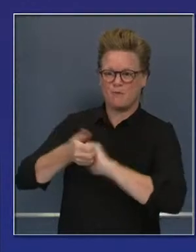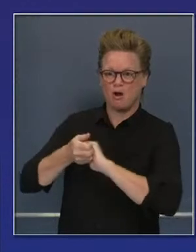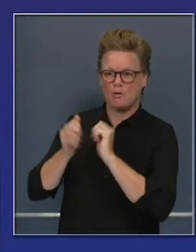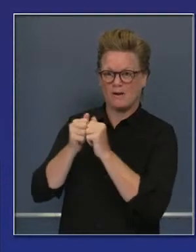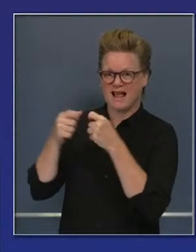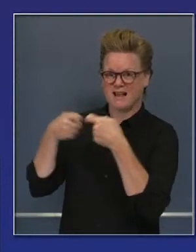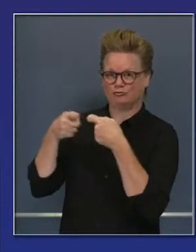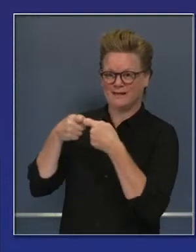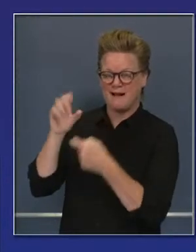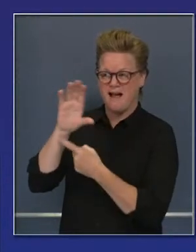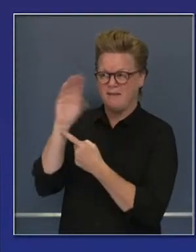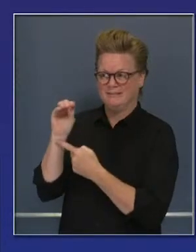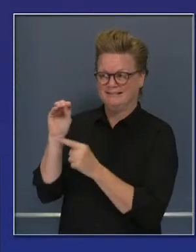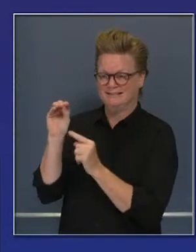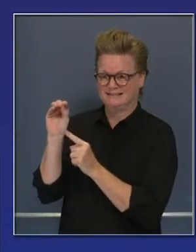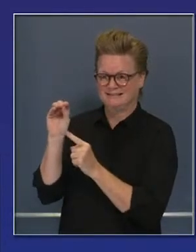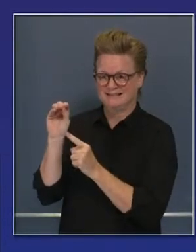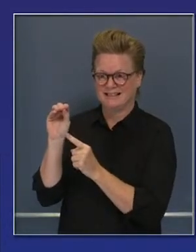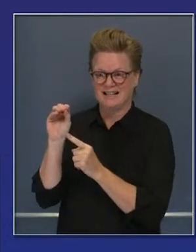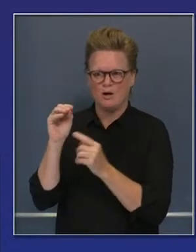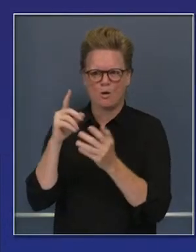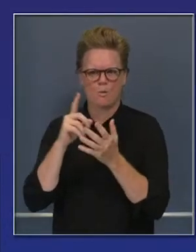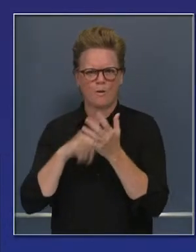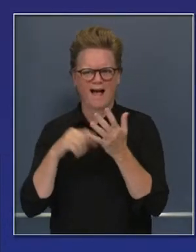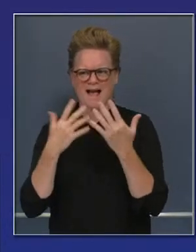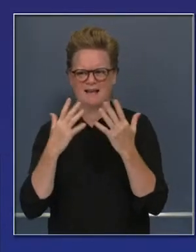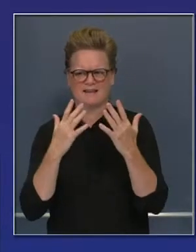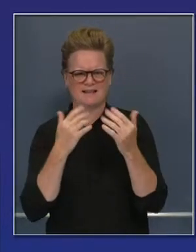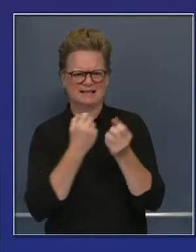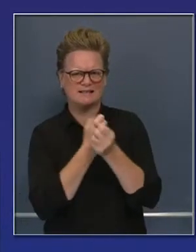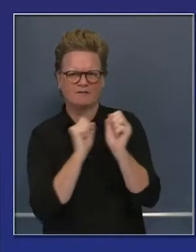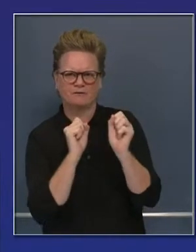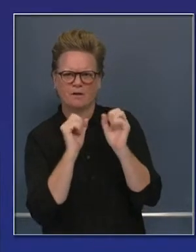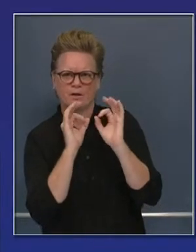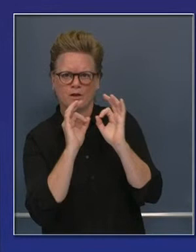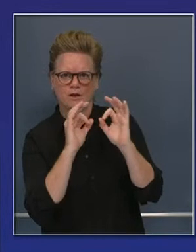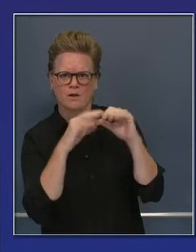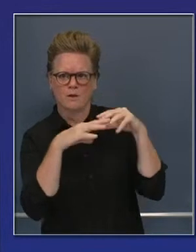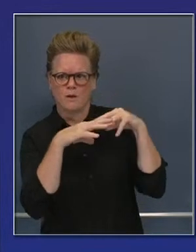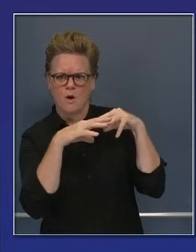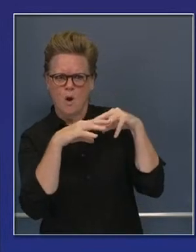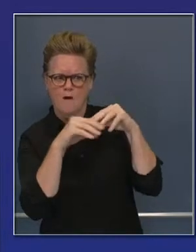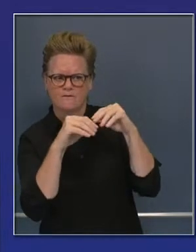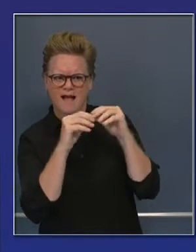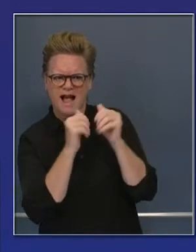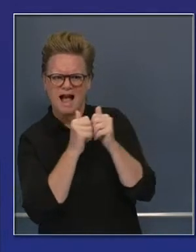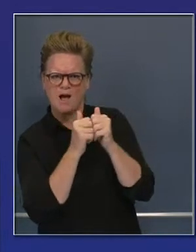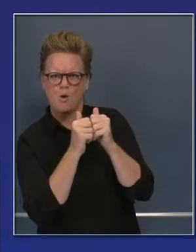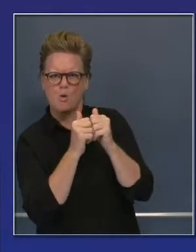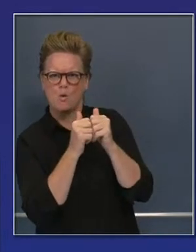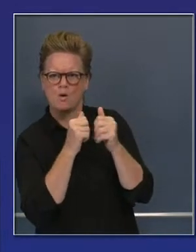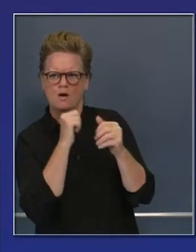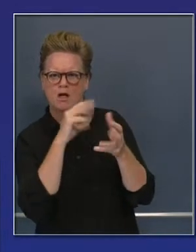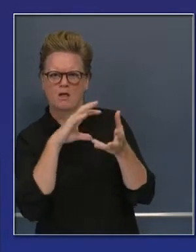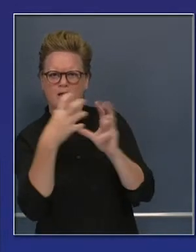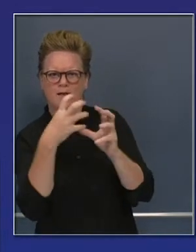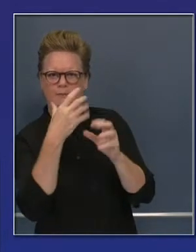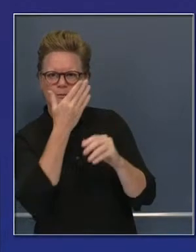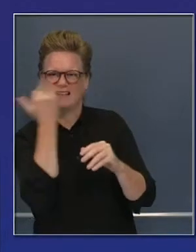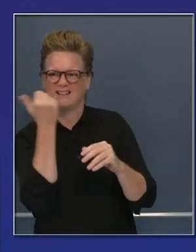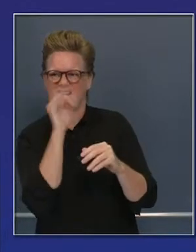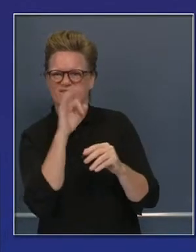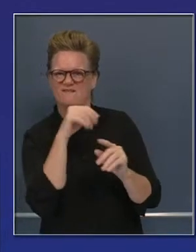determination of safety shutoffs as a preventative measure to address their concerns around high winds